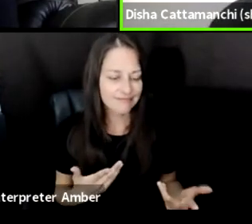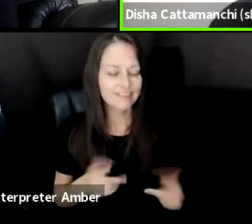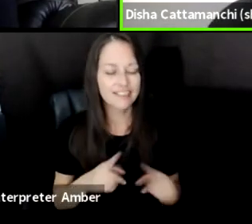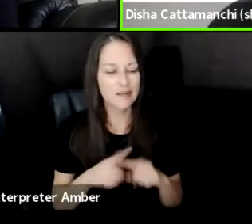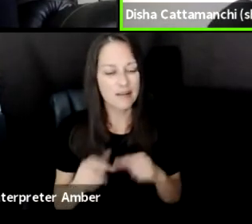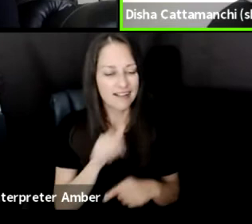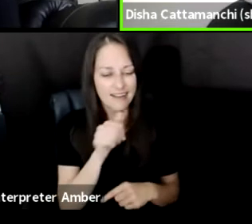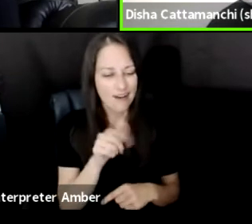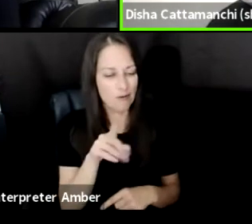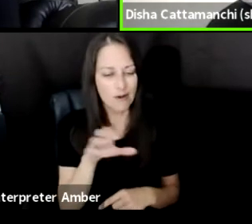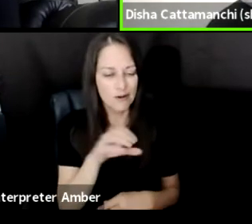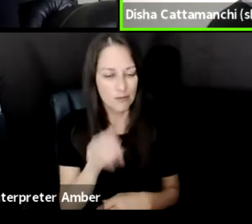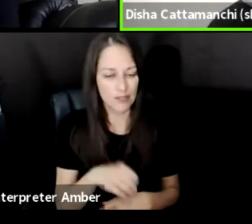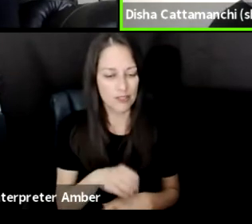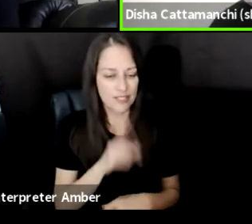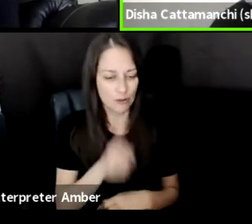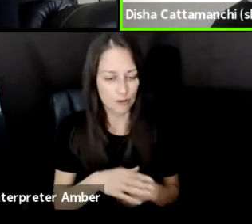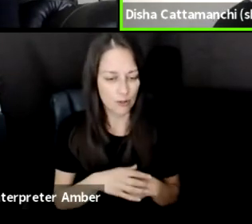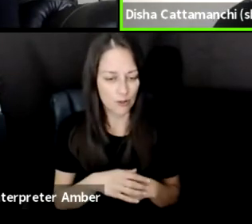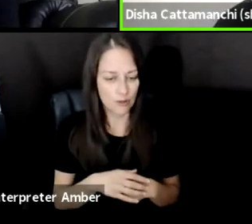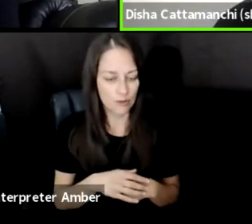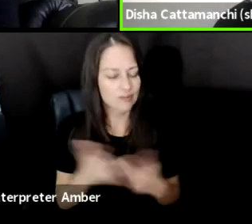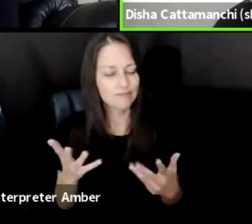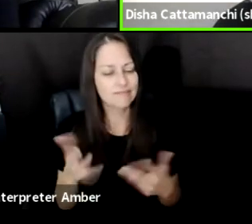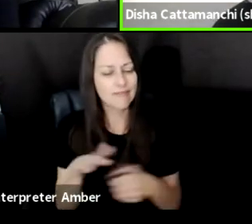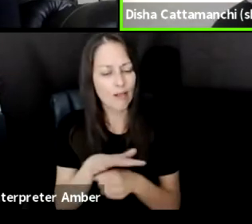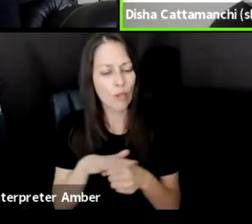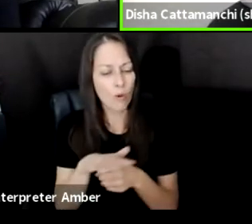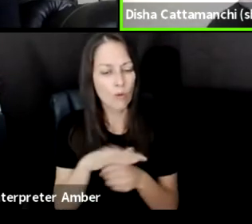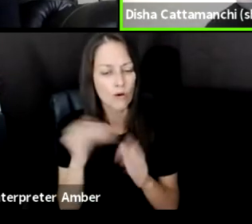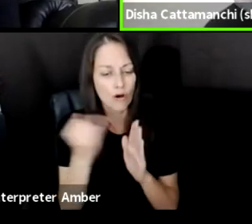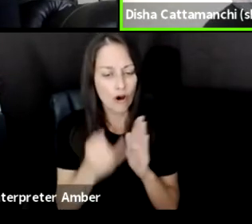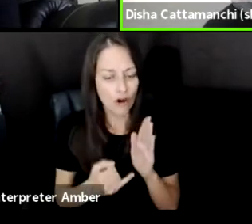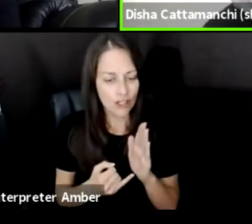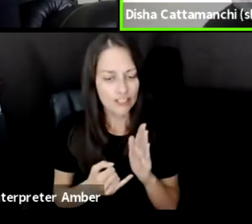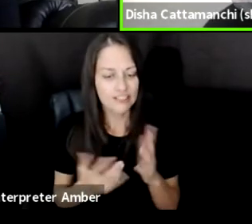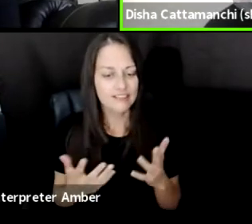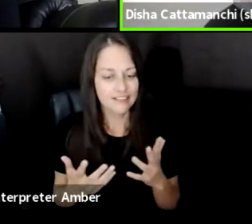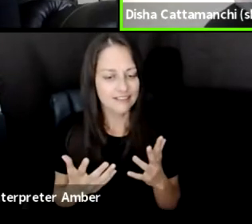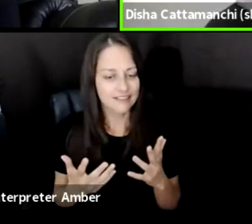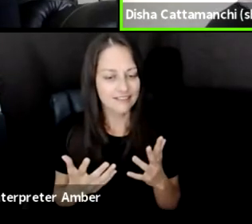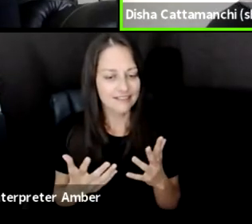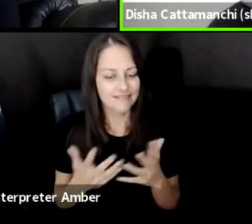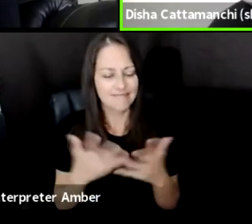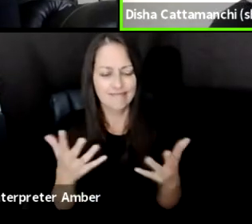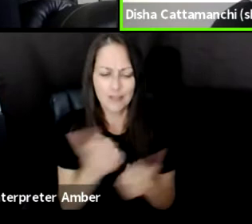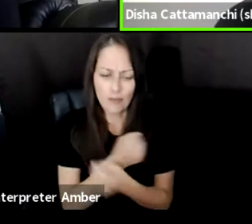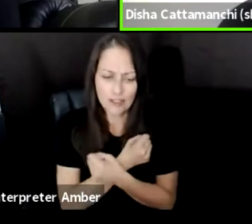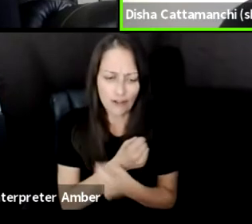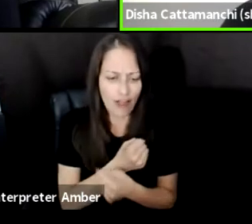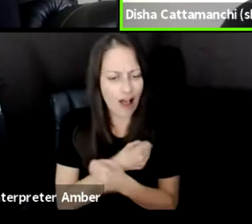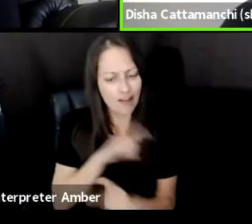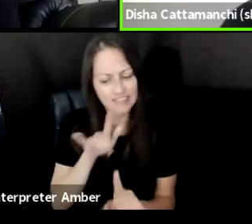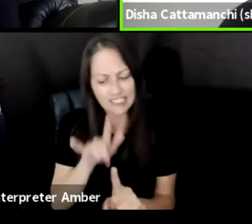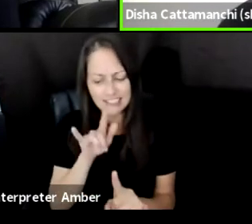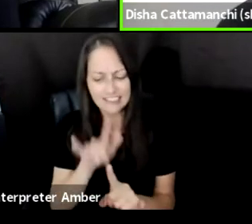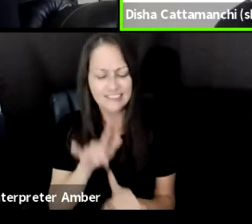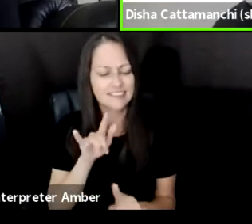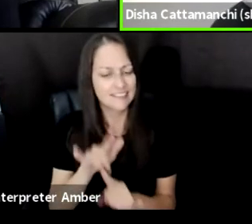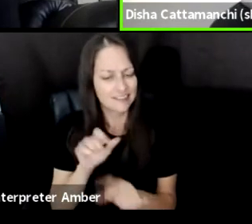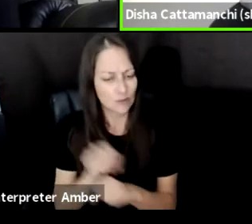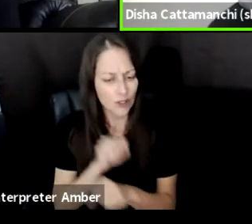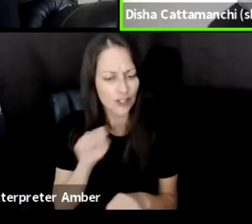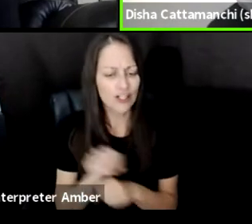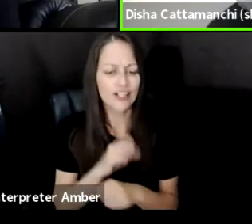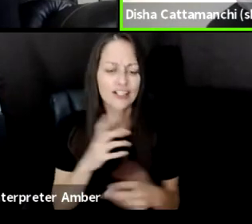about the art down here at the local level, which has as much love put into it and as much support and as much passion into